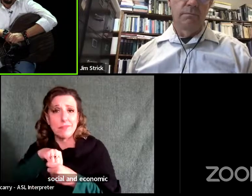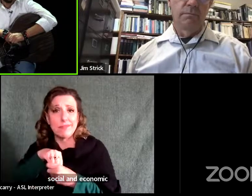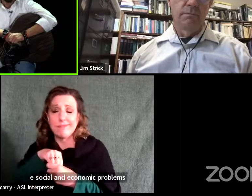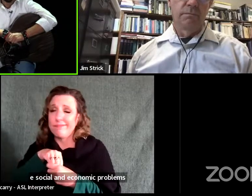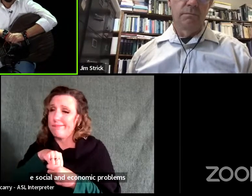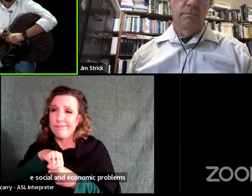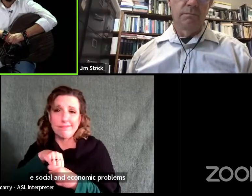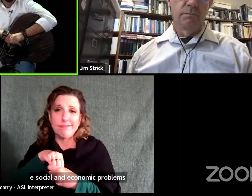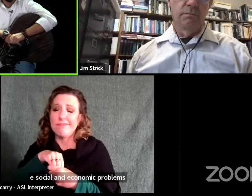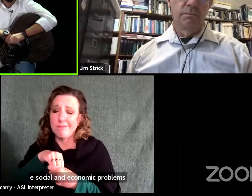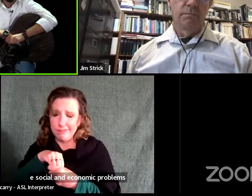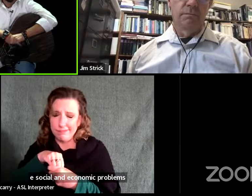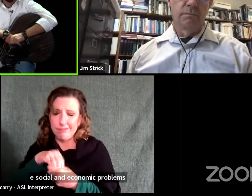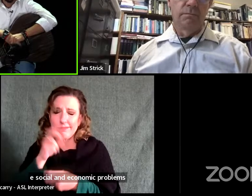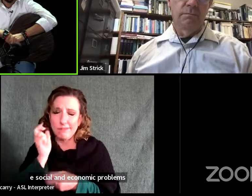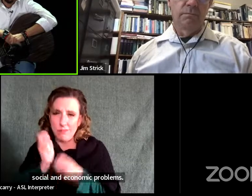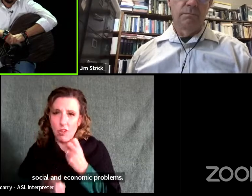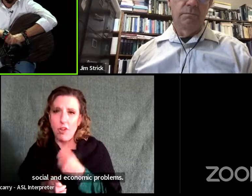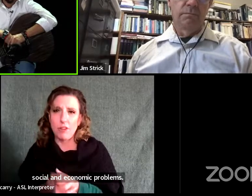I know it's hard, but